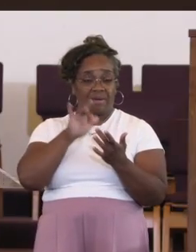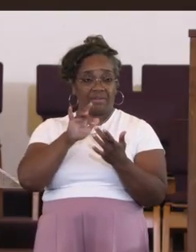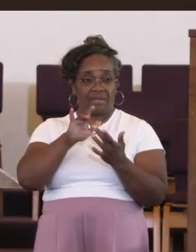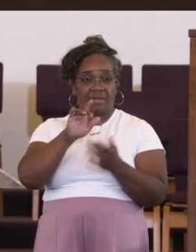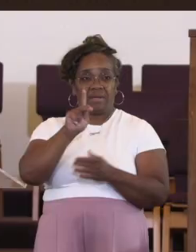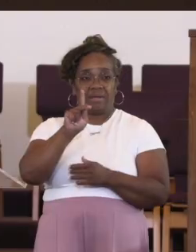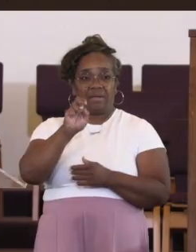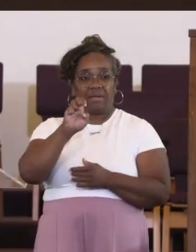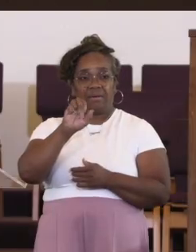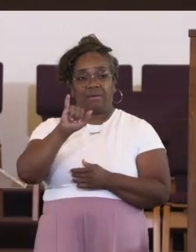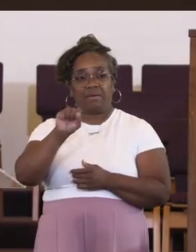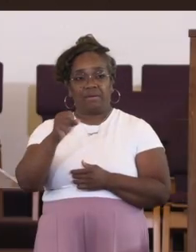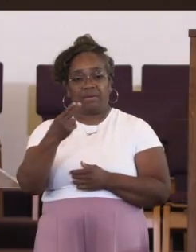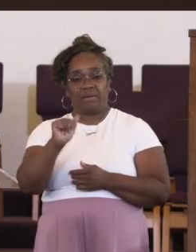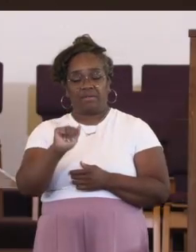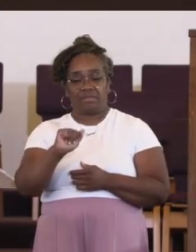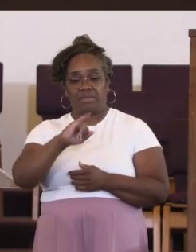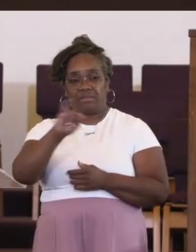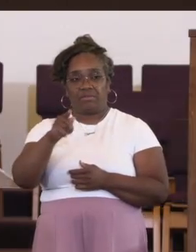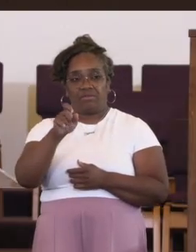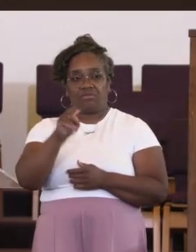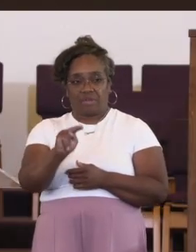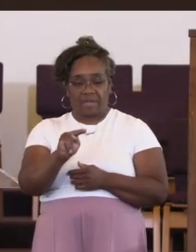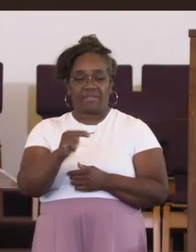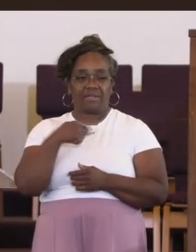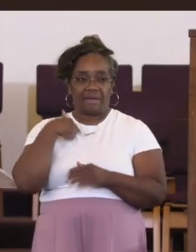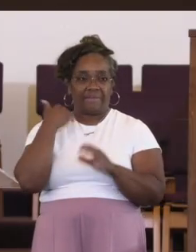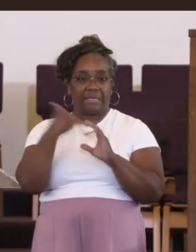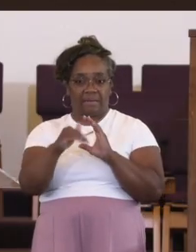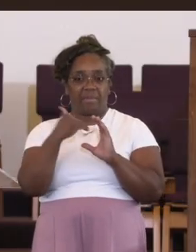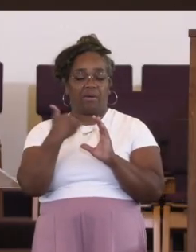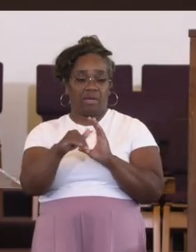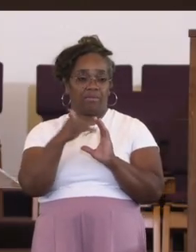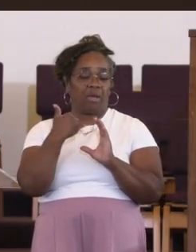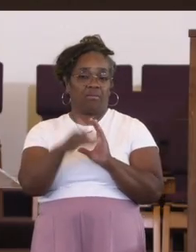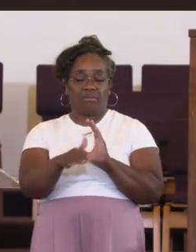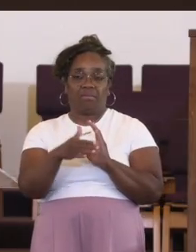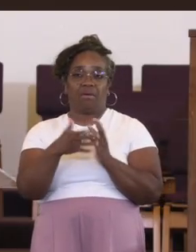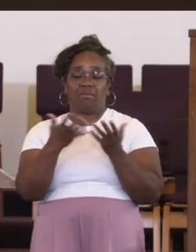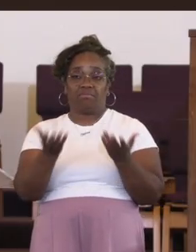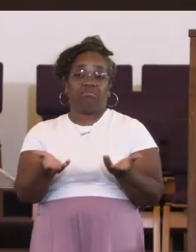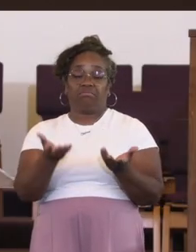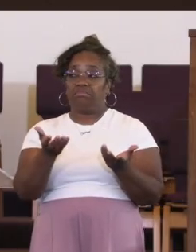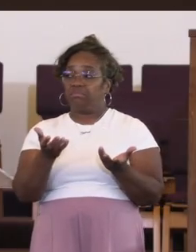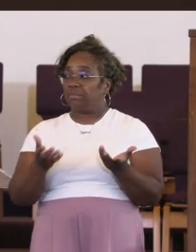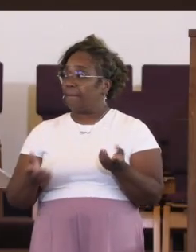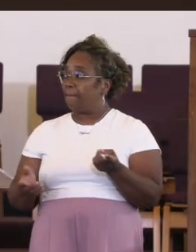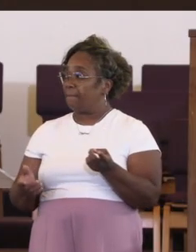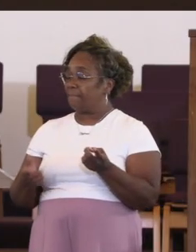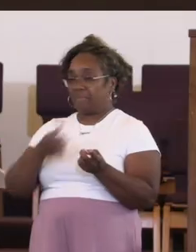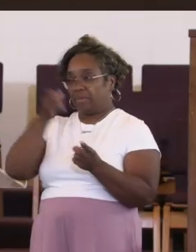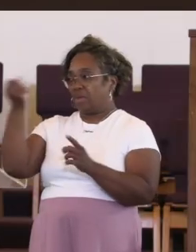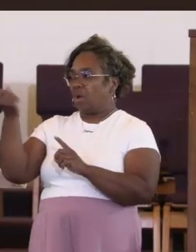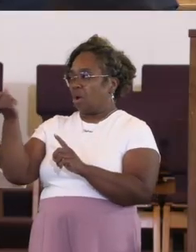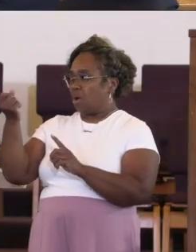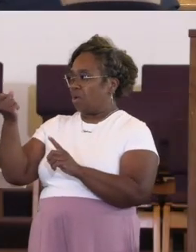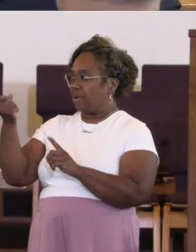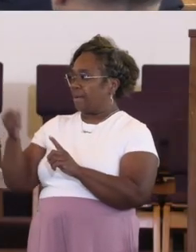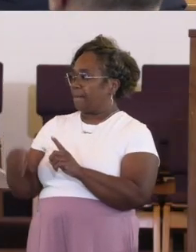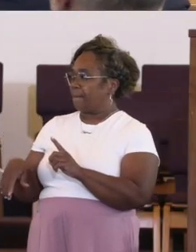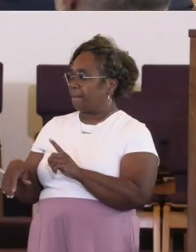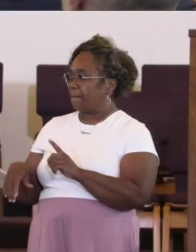Associates. And I've sent numerous emails, so I can forward, all those emails to you. Hang on. Let's go a step at a